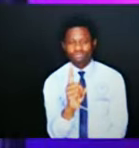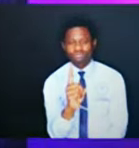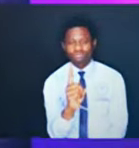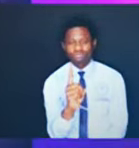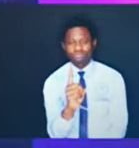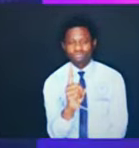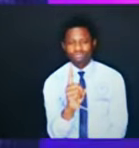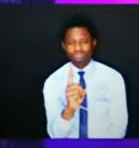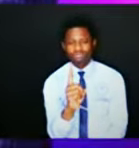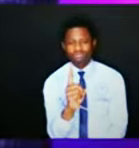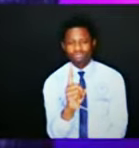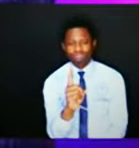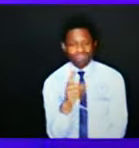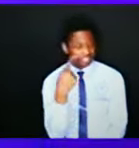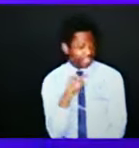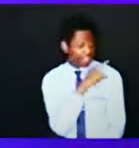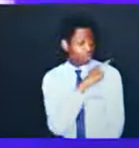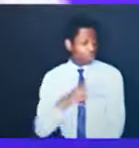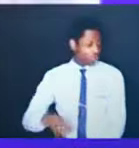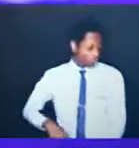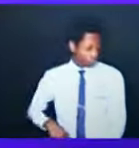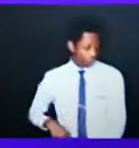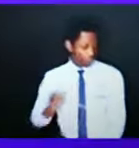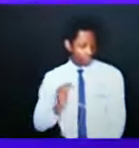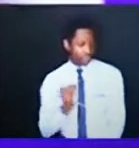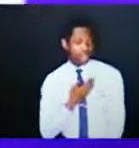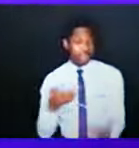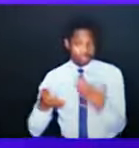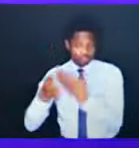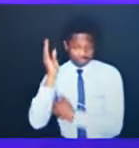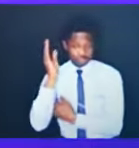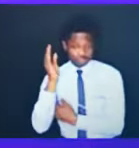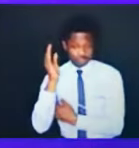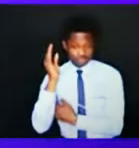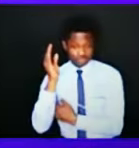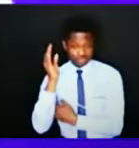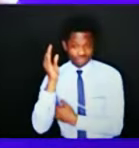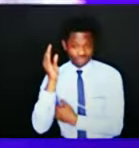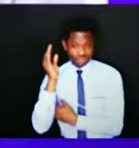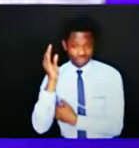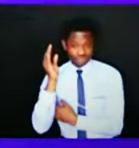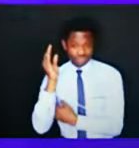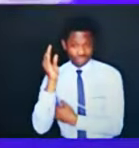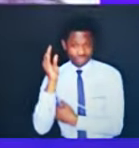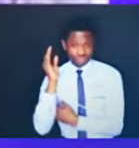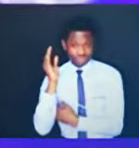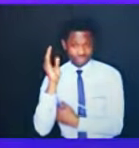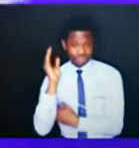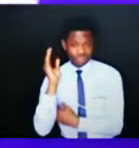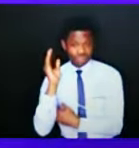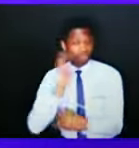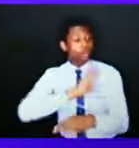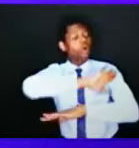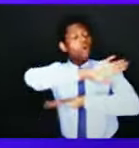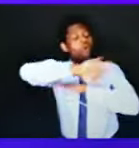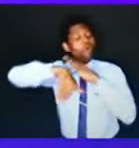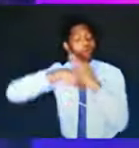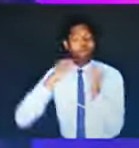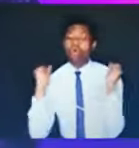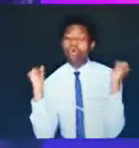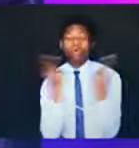kro. The Lord, our God, all of us, our God,